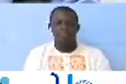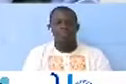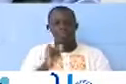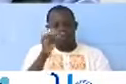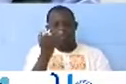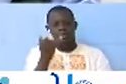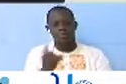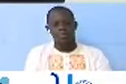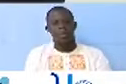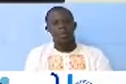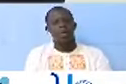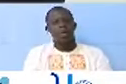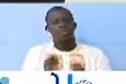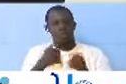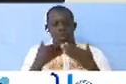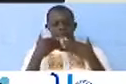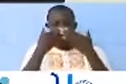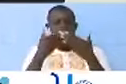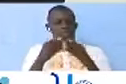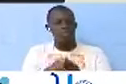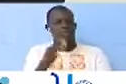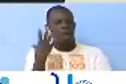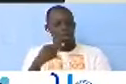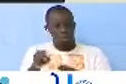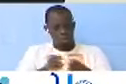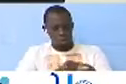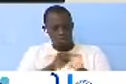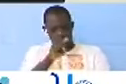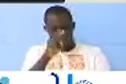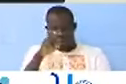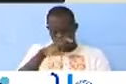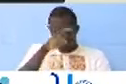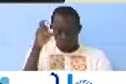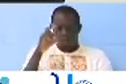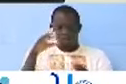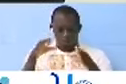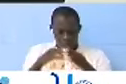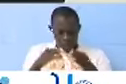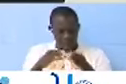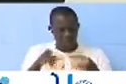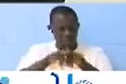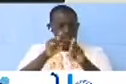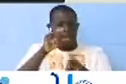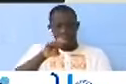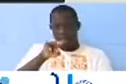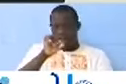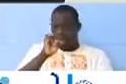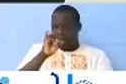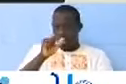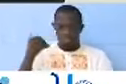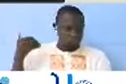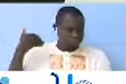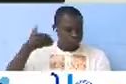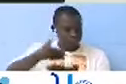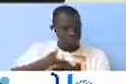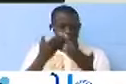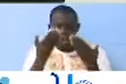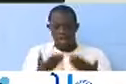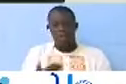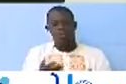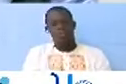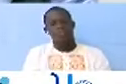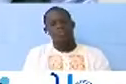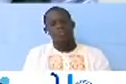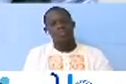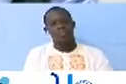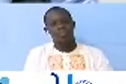Yes. Can you tell us how long you've been working for the NIA up to date? For example, no ni. Bi ya do ko mura ni NIA la ni sante